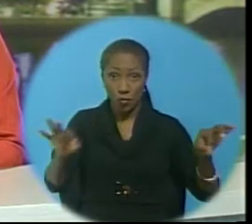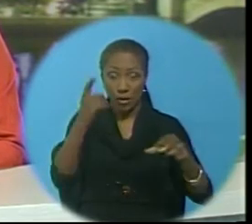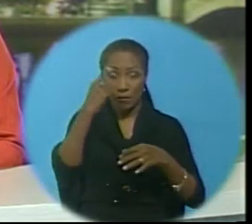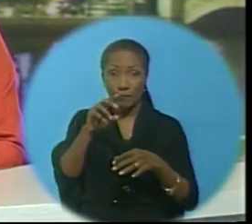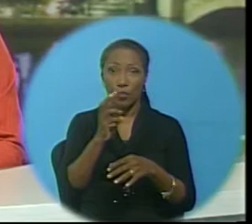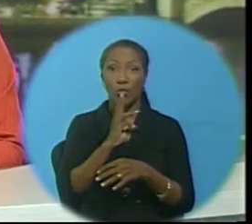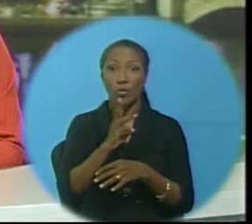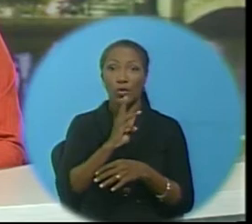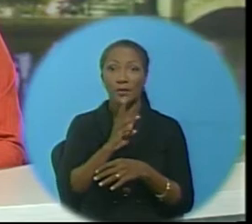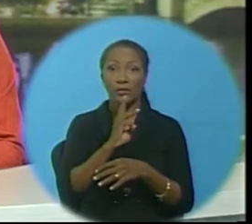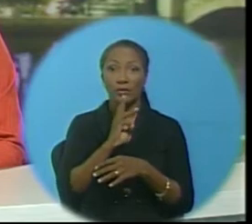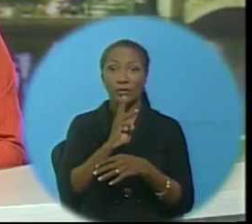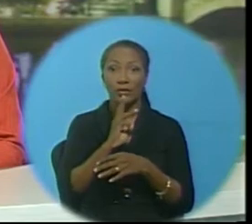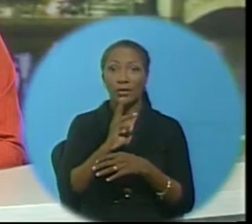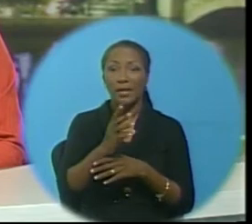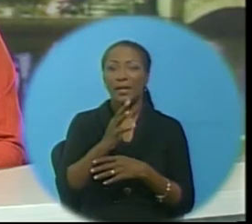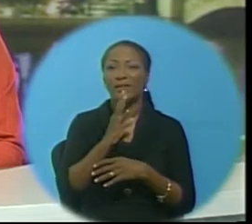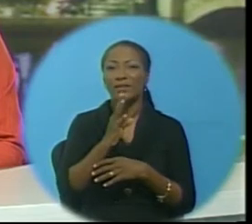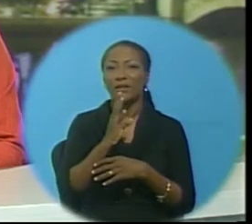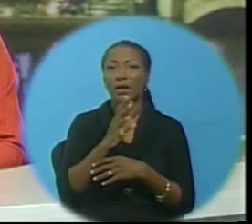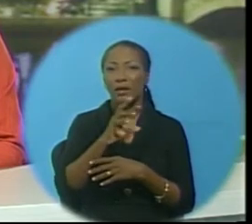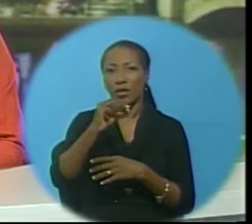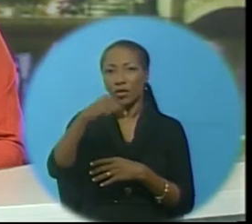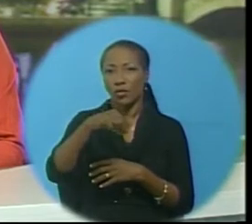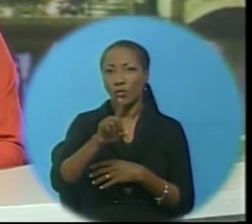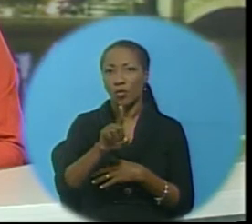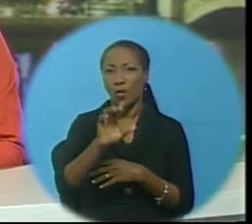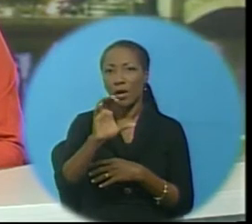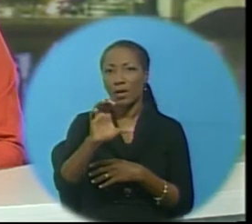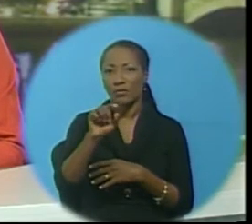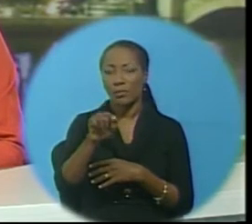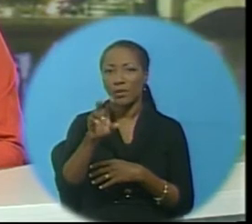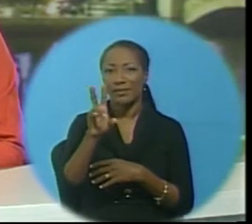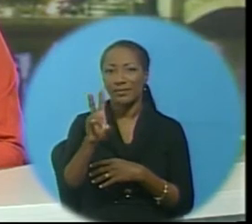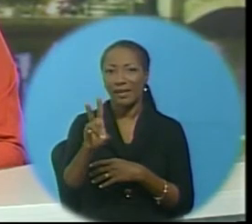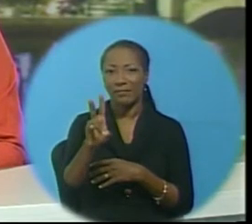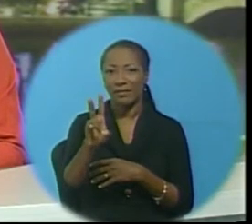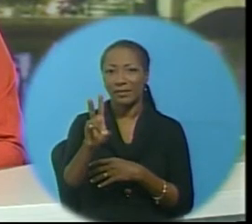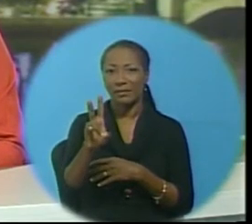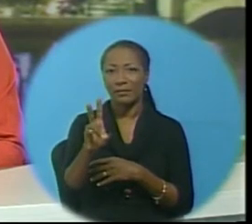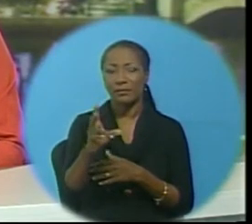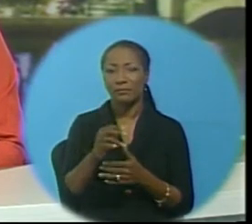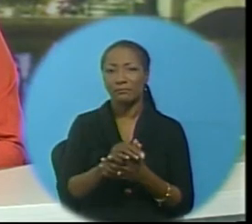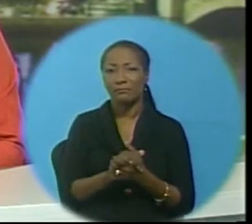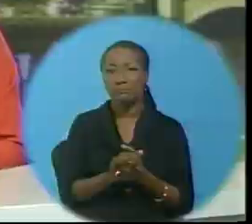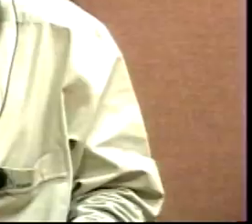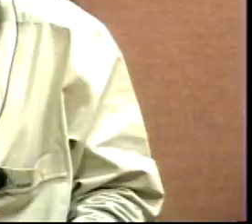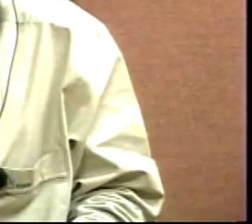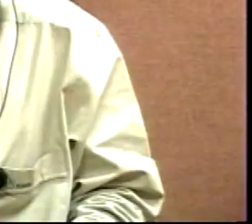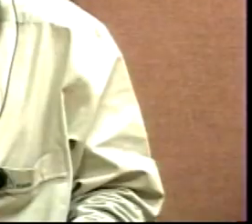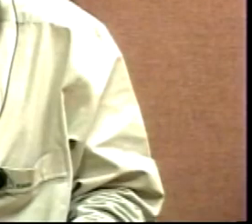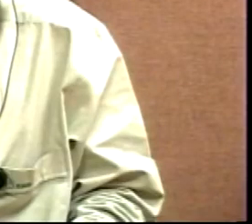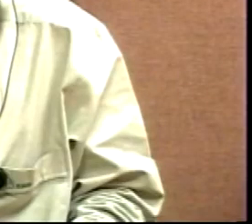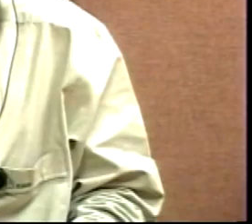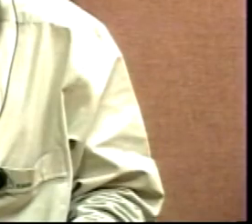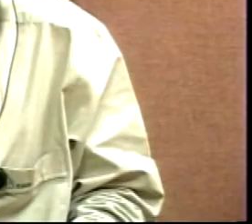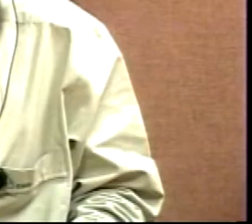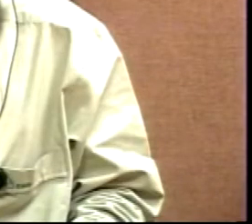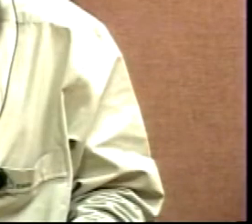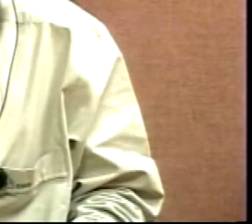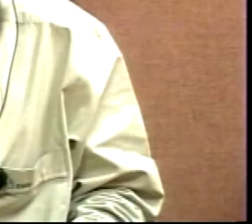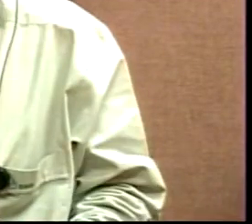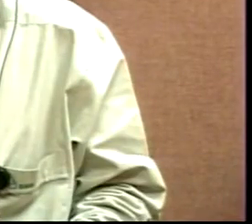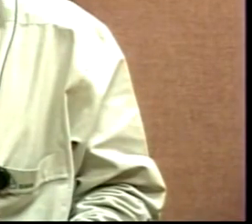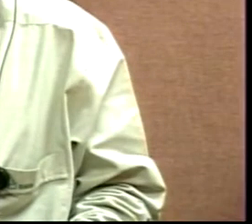the BWA on Q100.7 FM's Talk Your Talk radio program. We anticipated